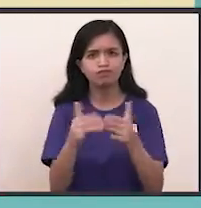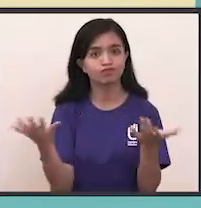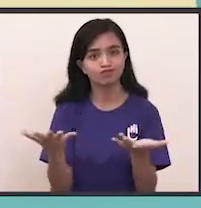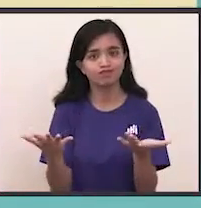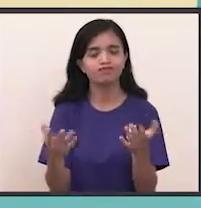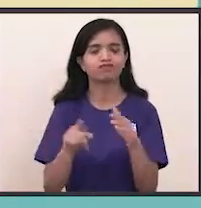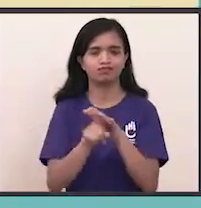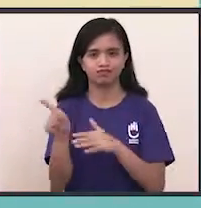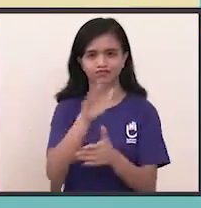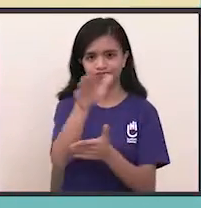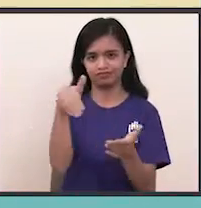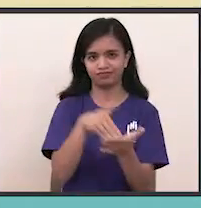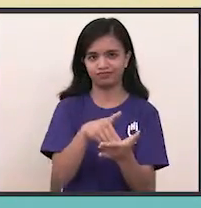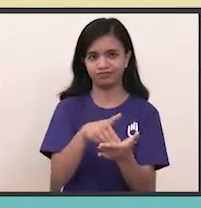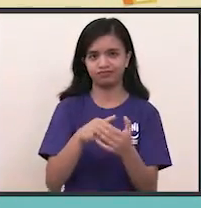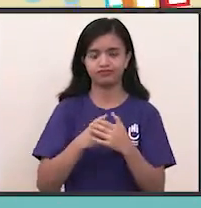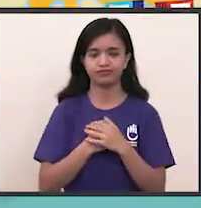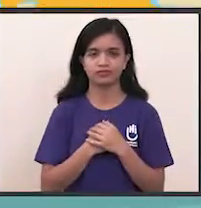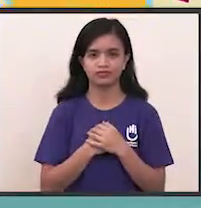the evacuation center.